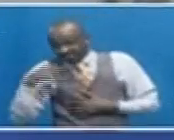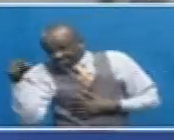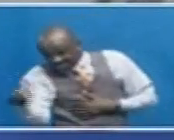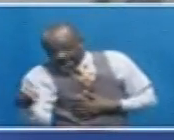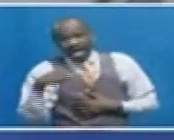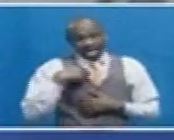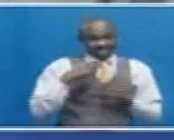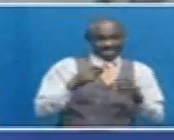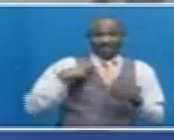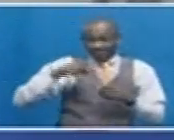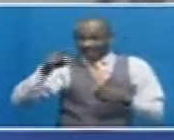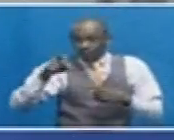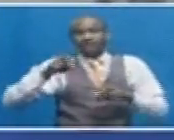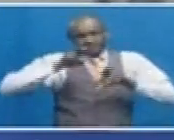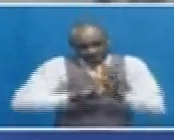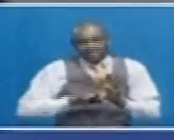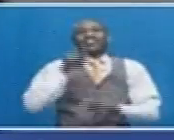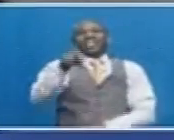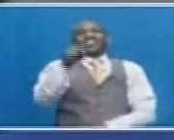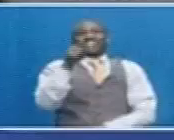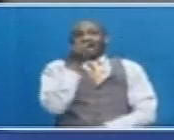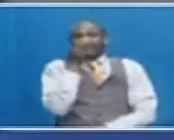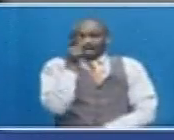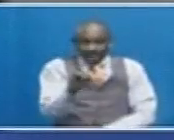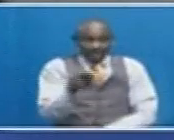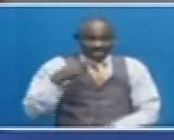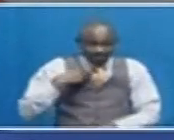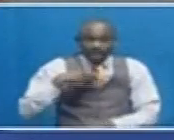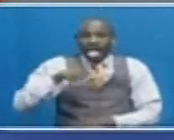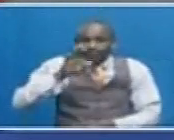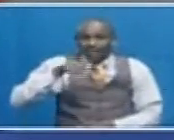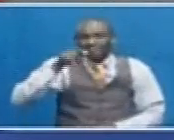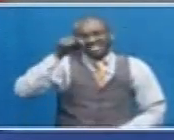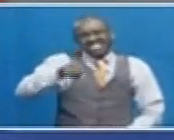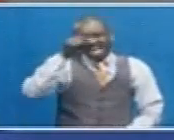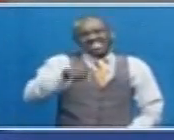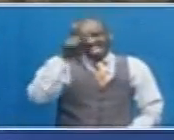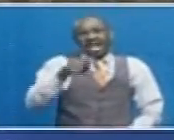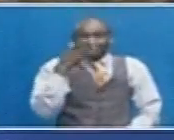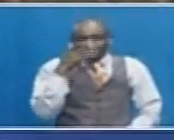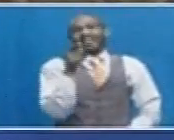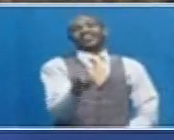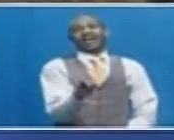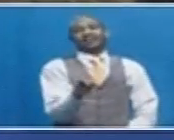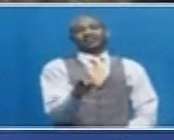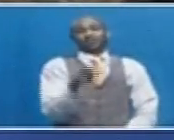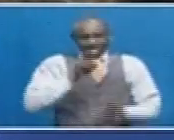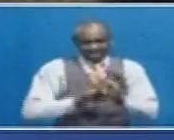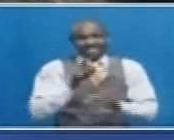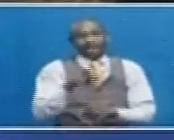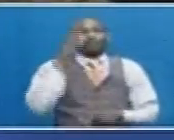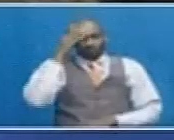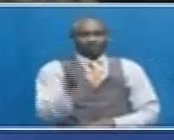either stop and sit down by it, bark, or lick the bottle to indicate they can smell the cancer. Something they find very easy.